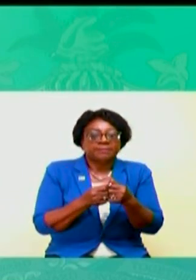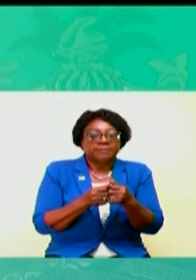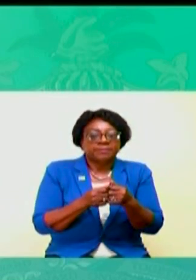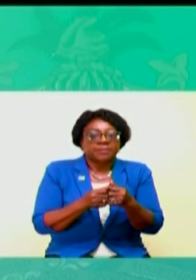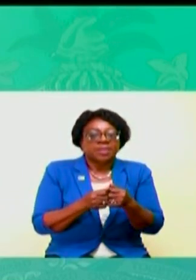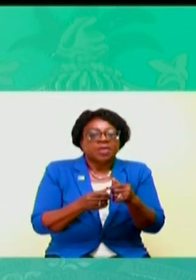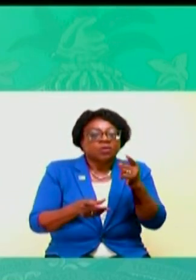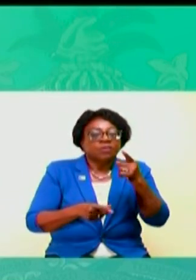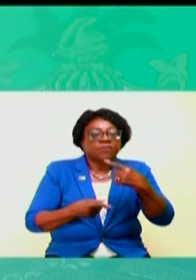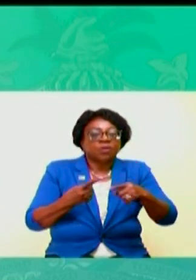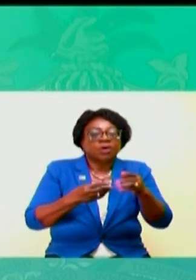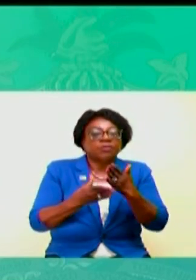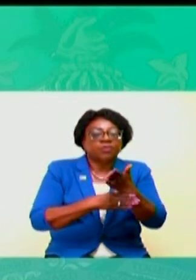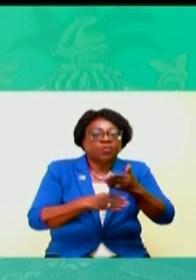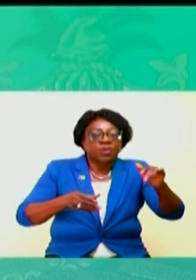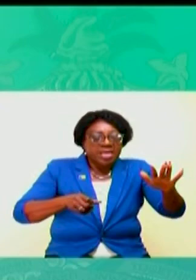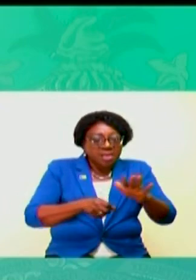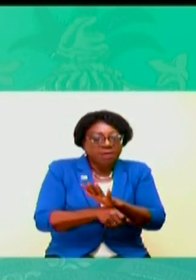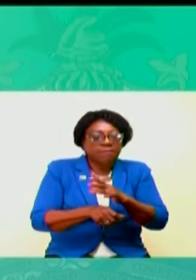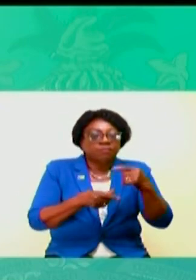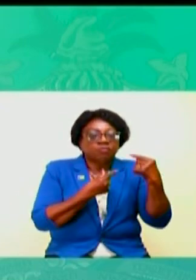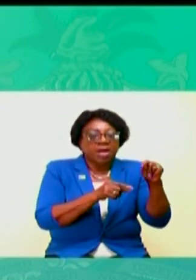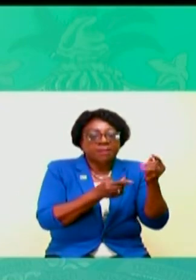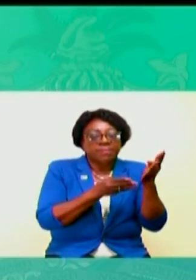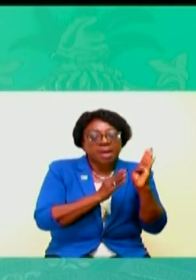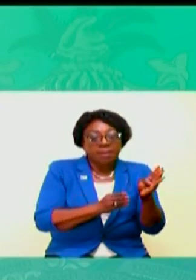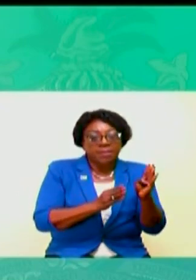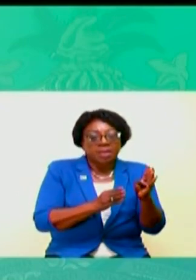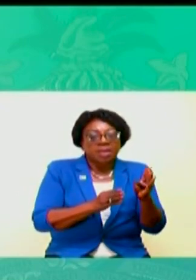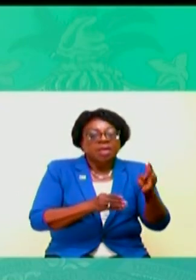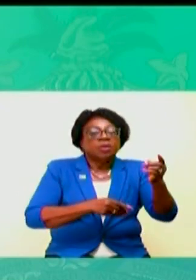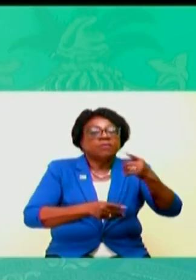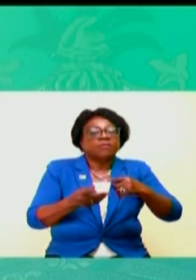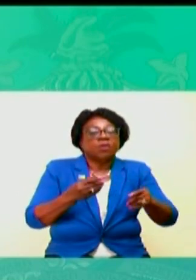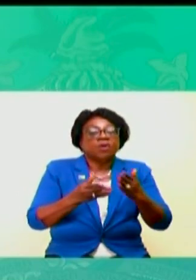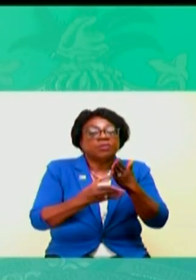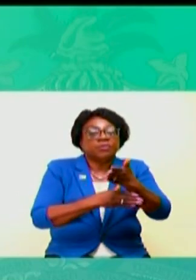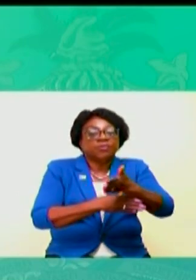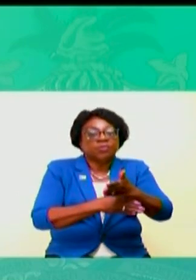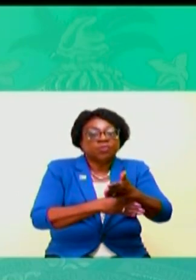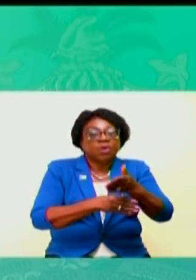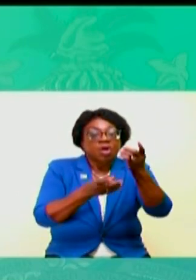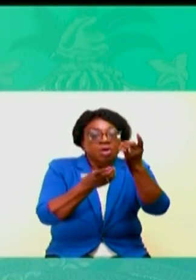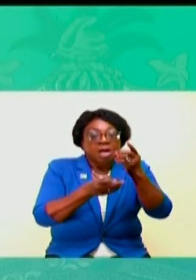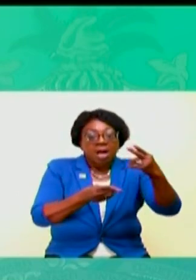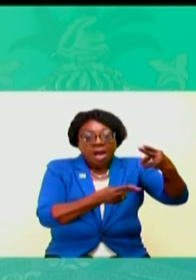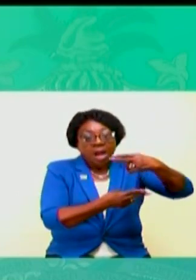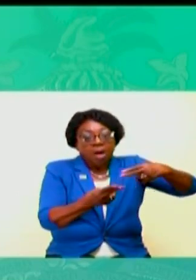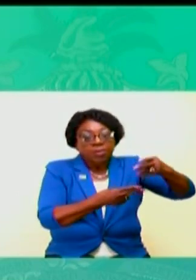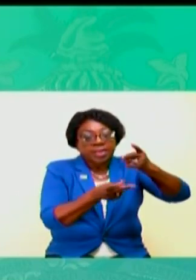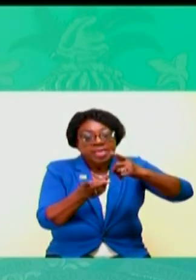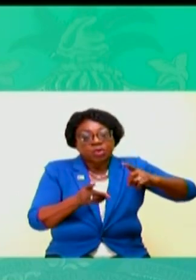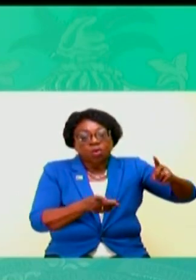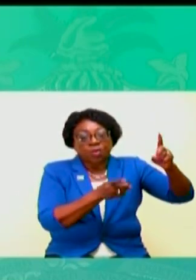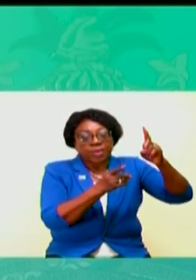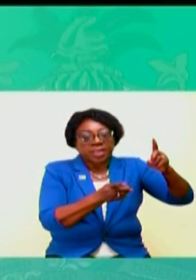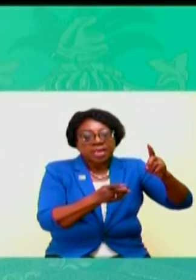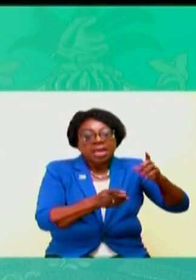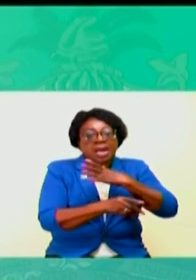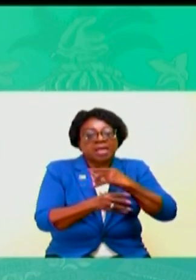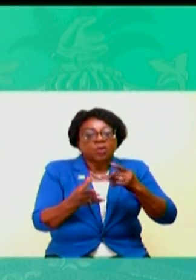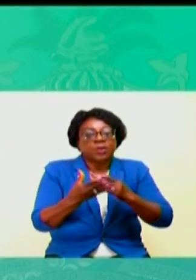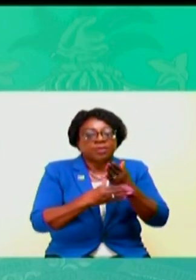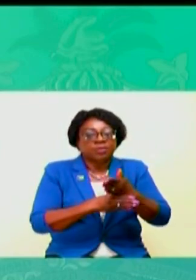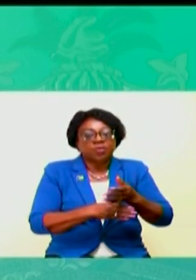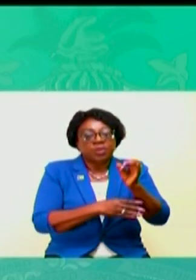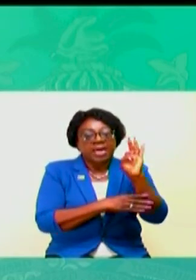You've gone through enough, Grand Bahama. You've gone through Dorian. And you've gone through that FNM